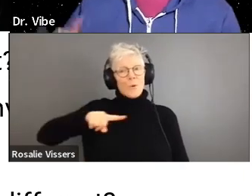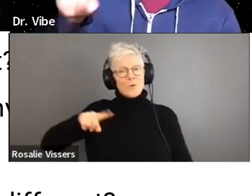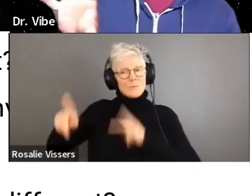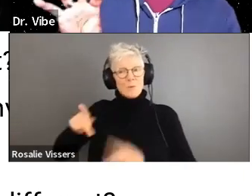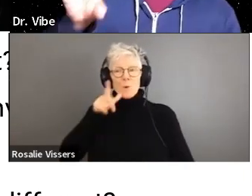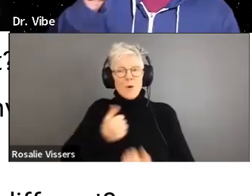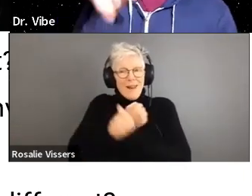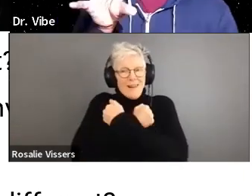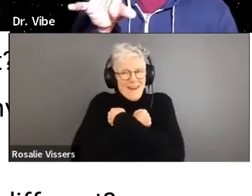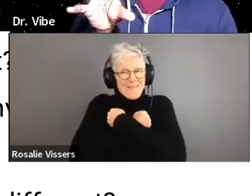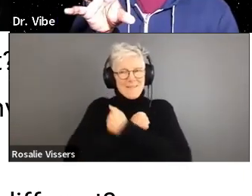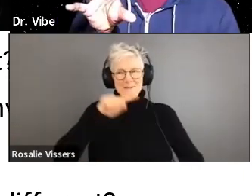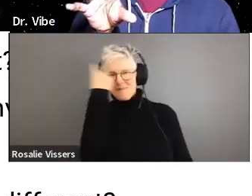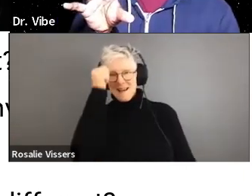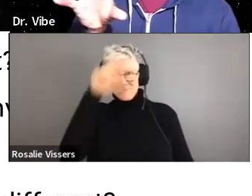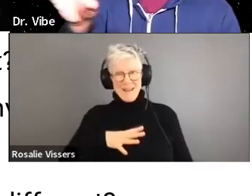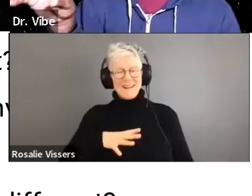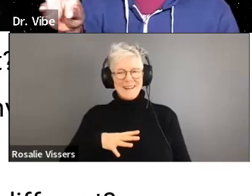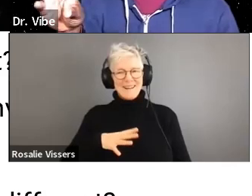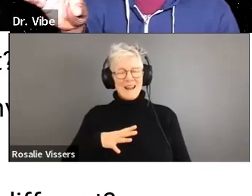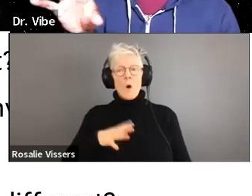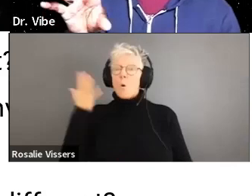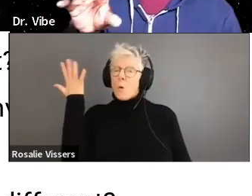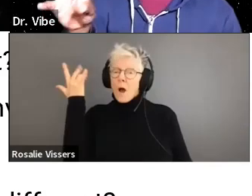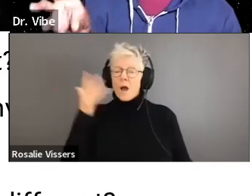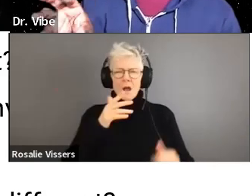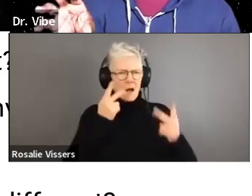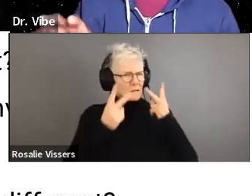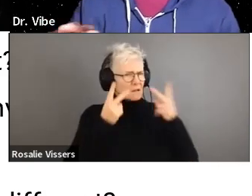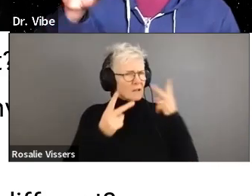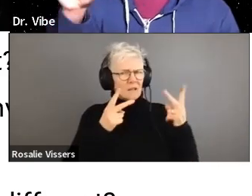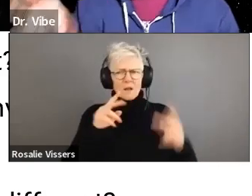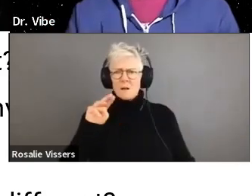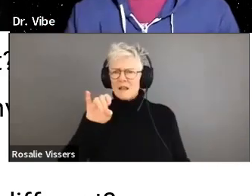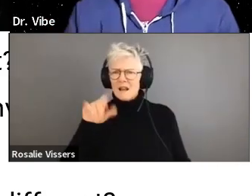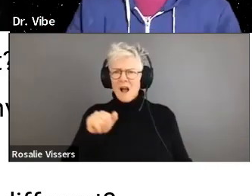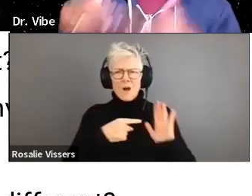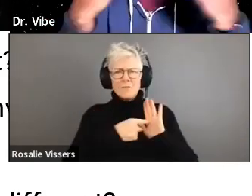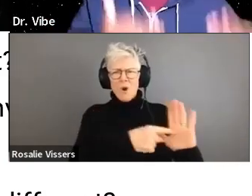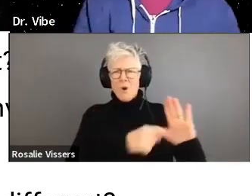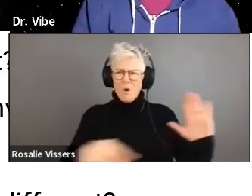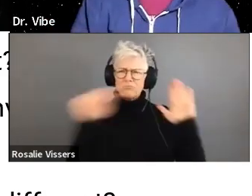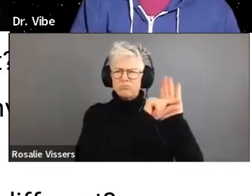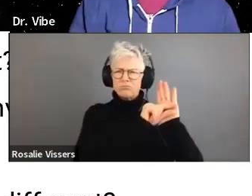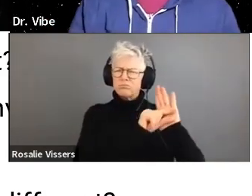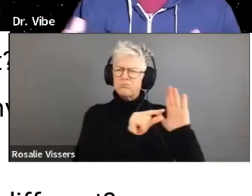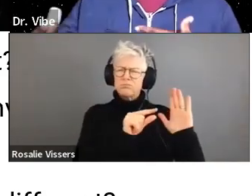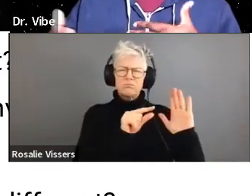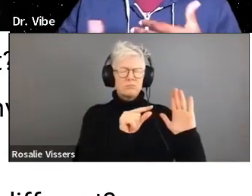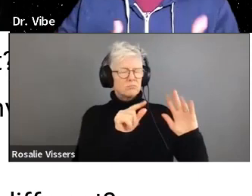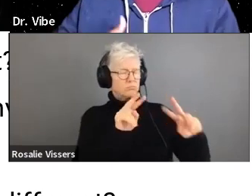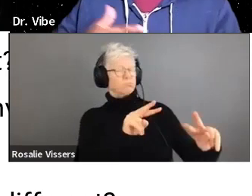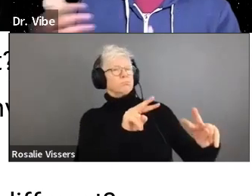was watching in the media, they were portrayed being somewhere involved with the criminal justice system in a negative light, or entertainers.